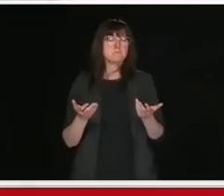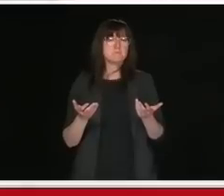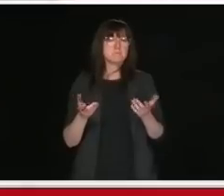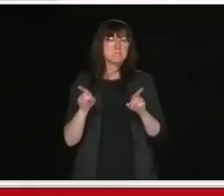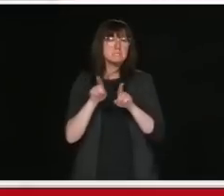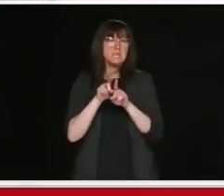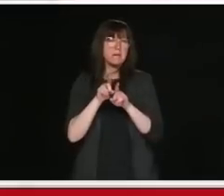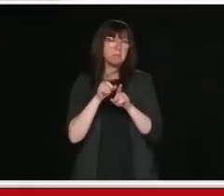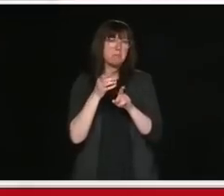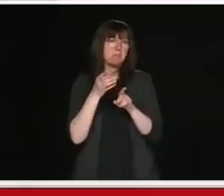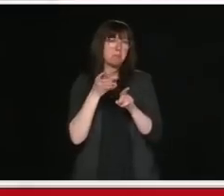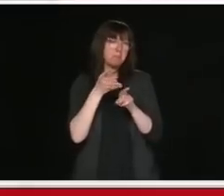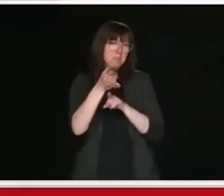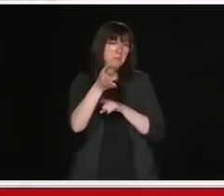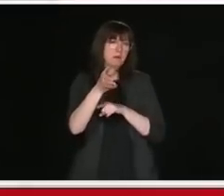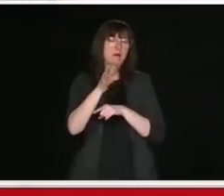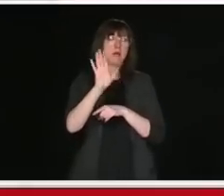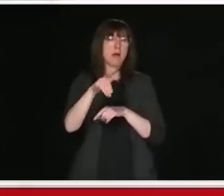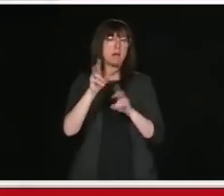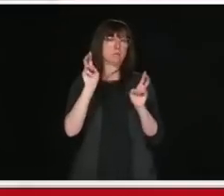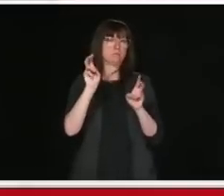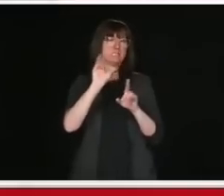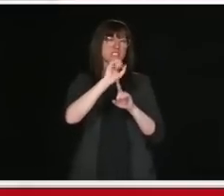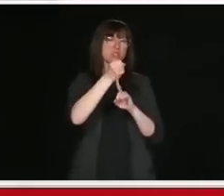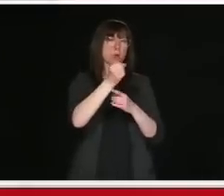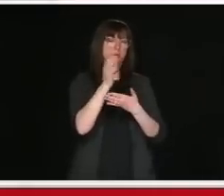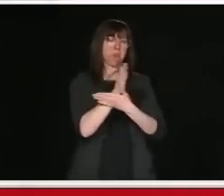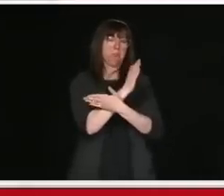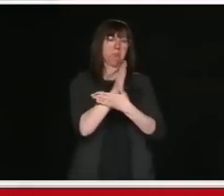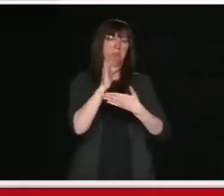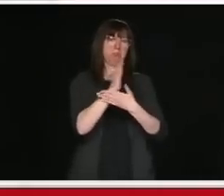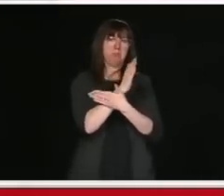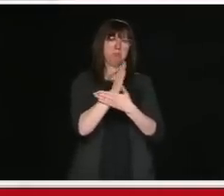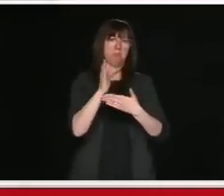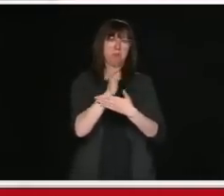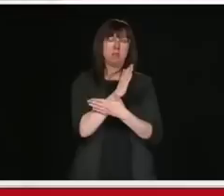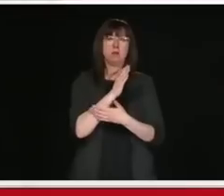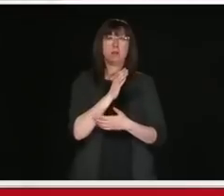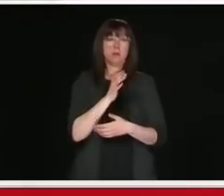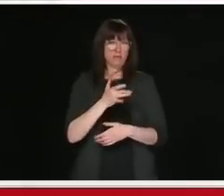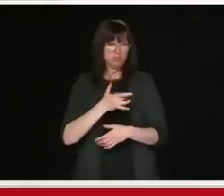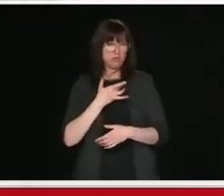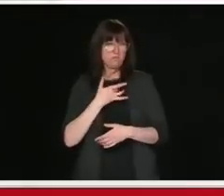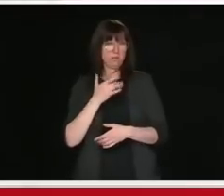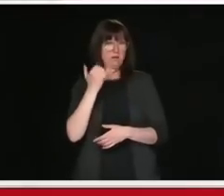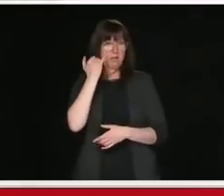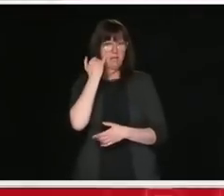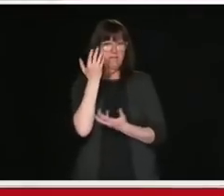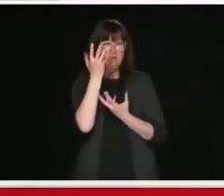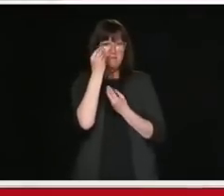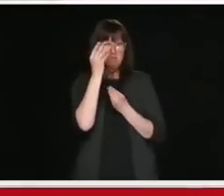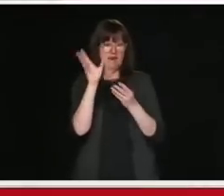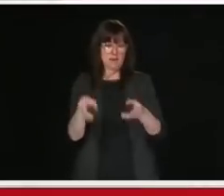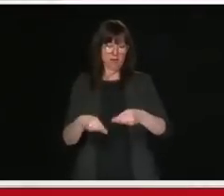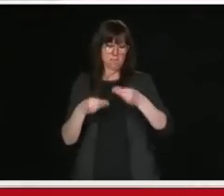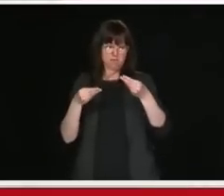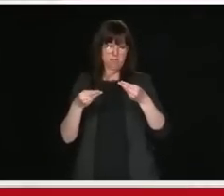famous model scenarios, do you fear the anxiety or the panic? Many people would like to have the